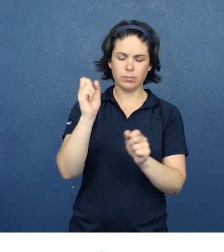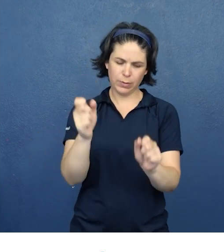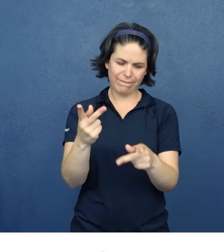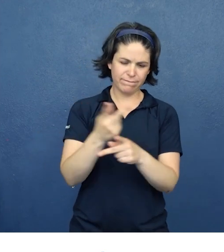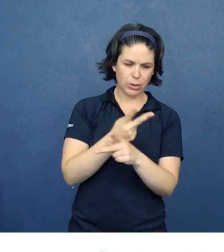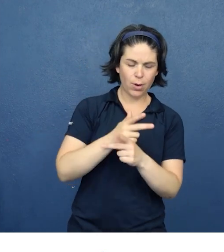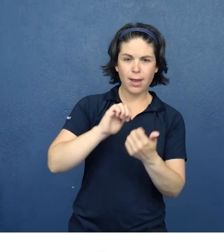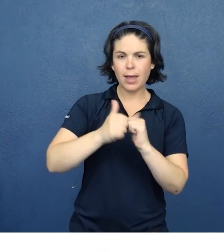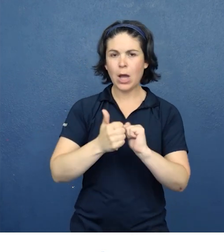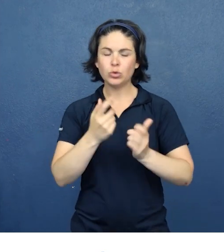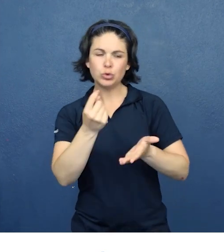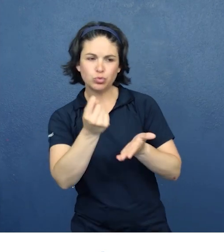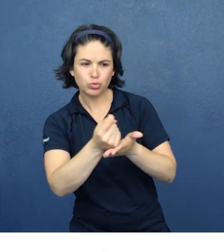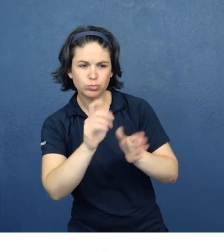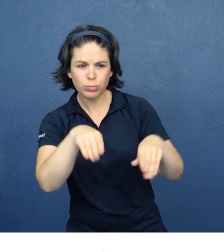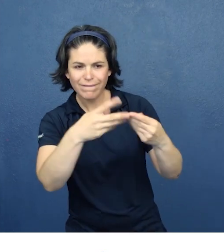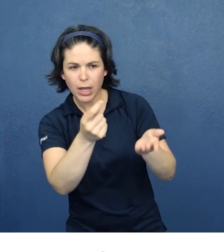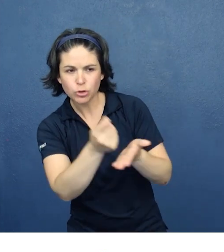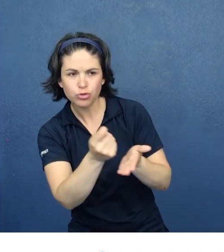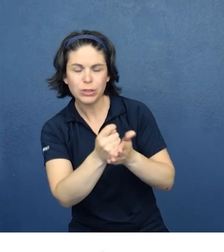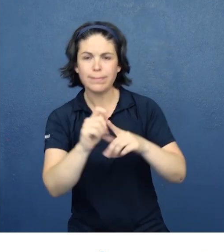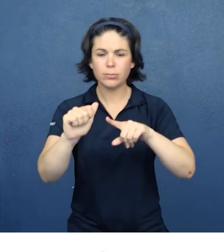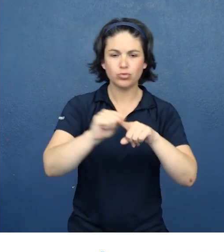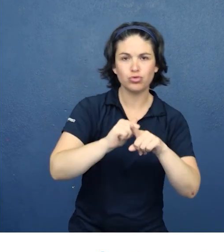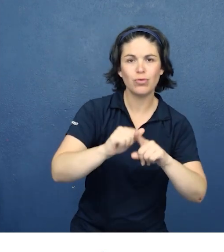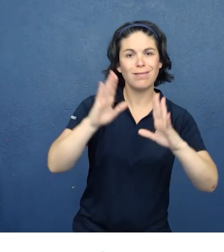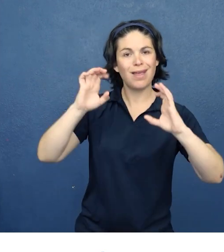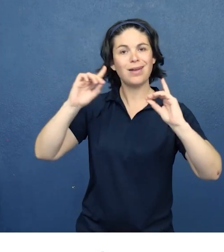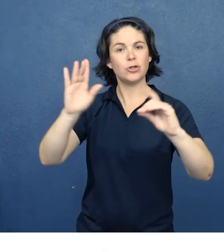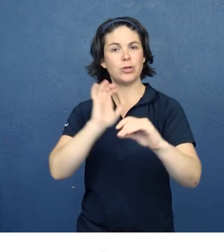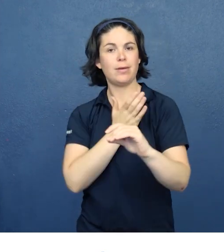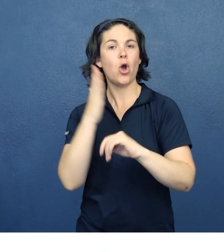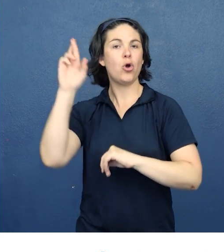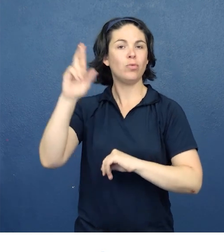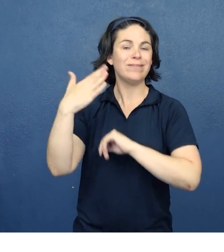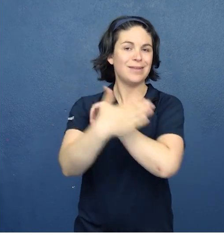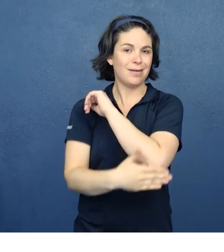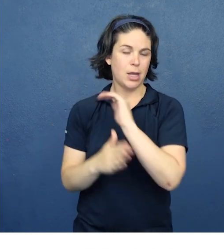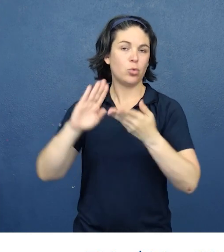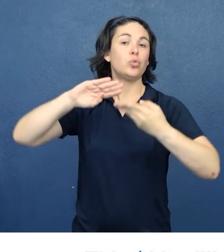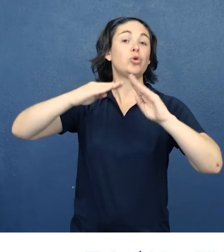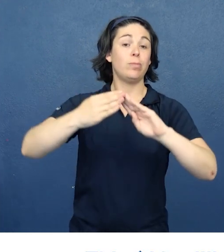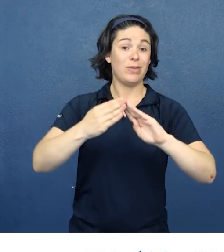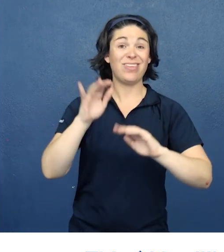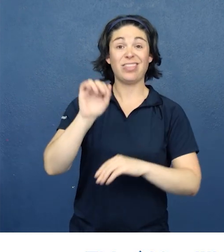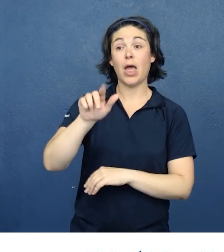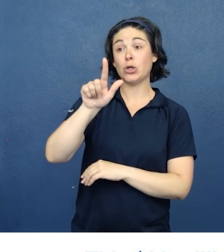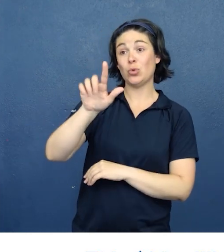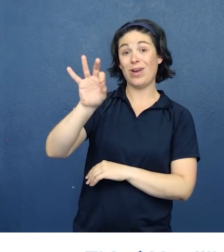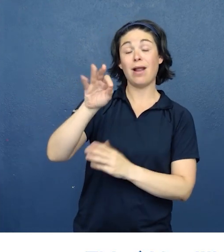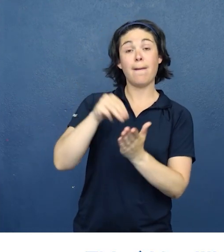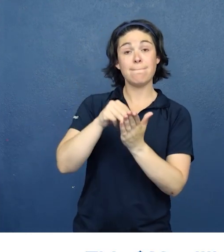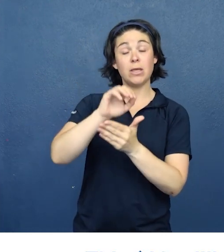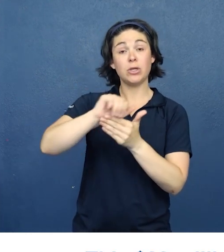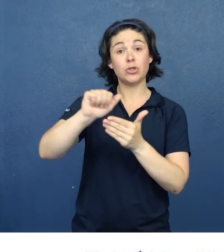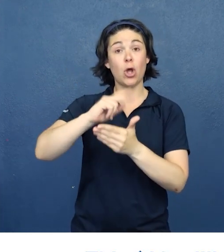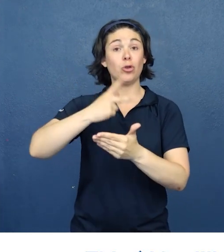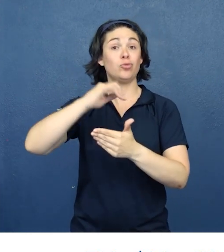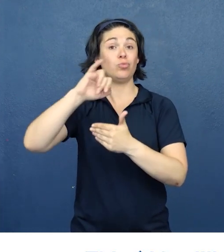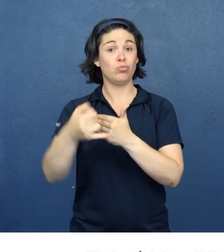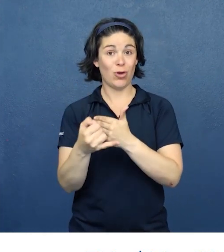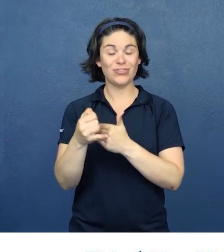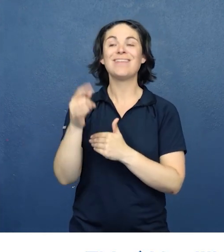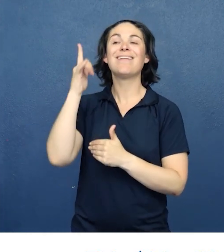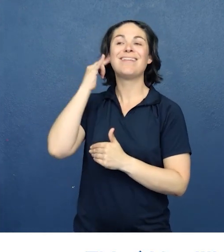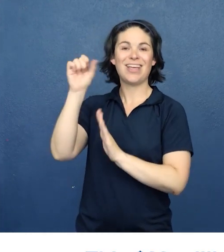treat, train, and educate our Riverside County community. This $29 million project was approved